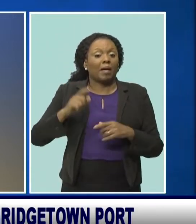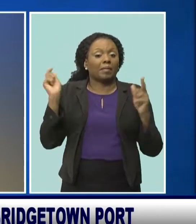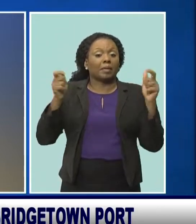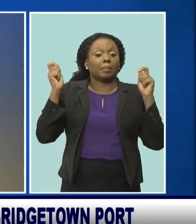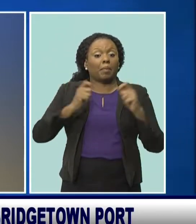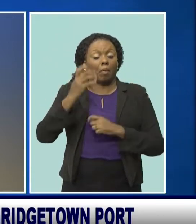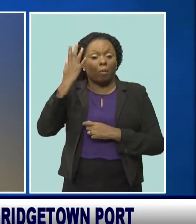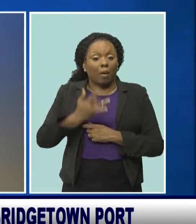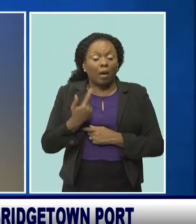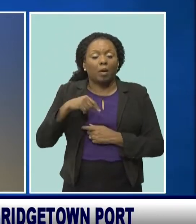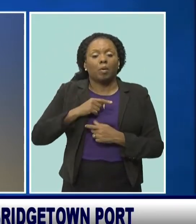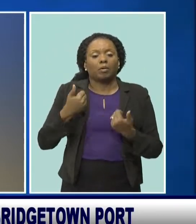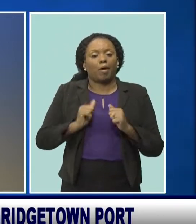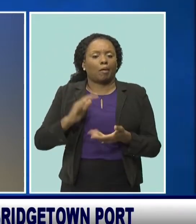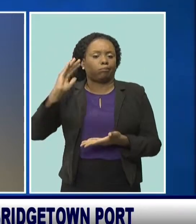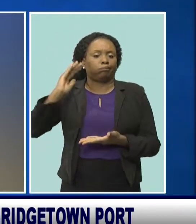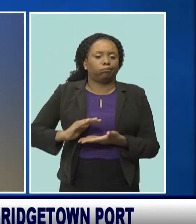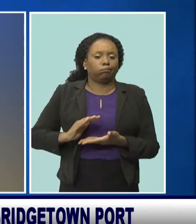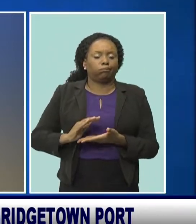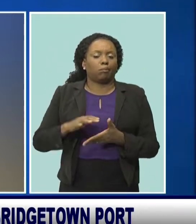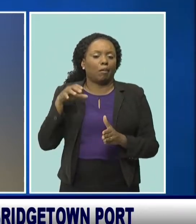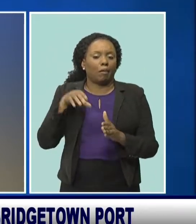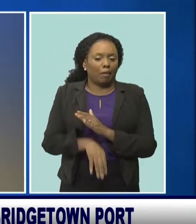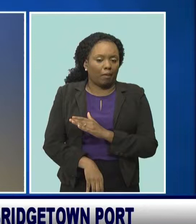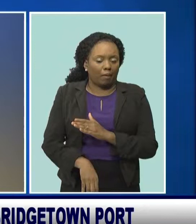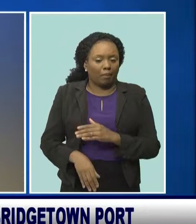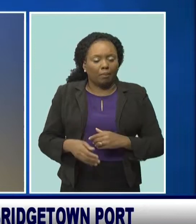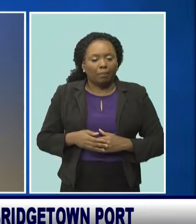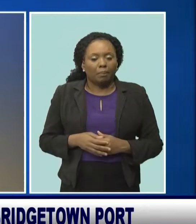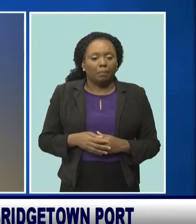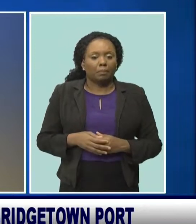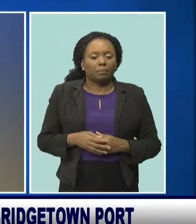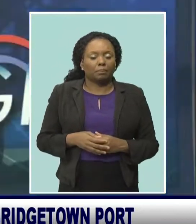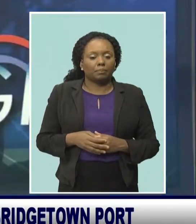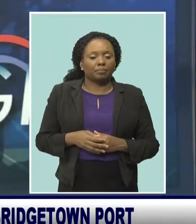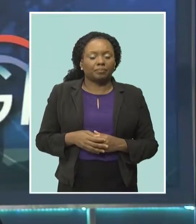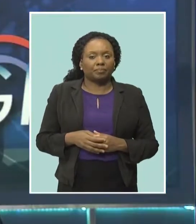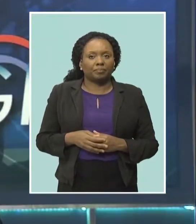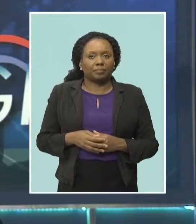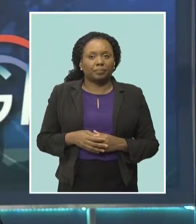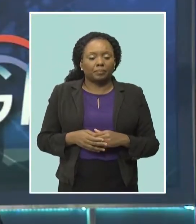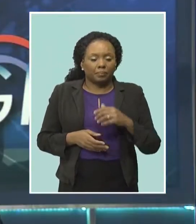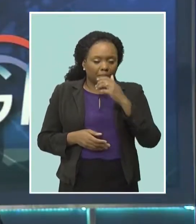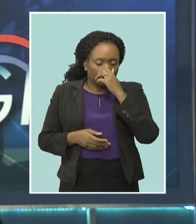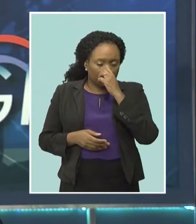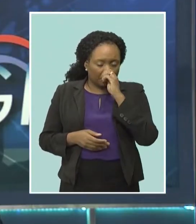as the country works with its overseas partners to address this type of crime.